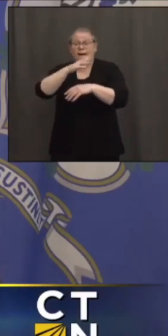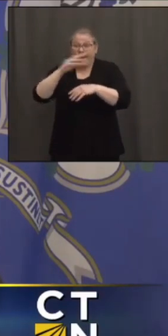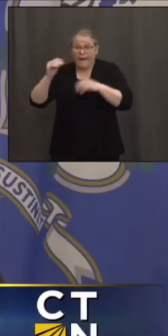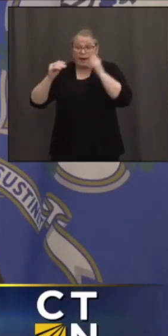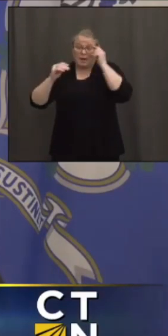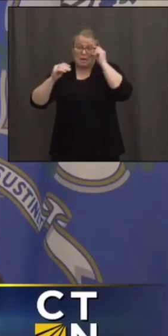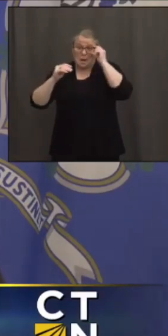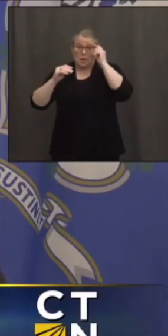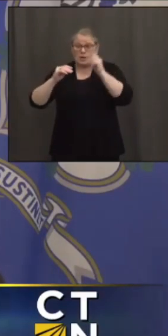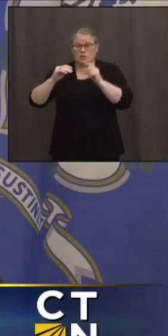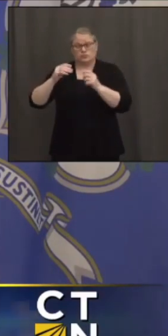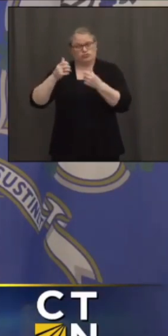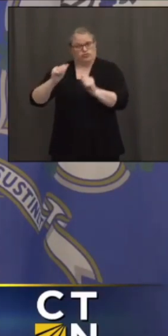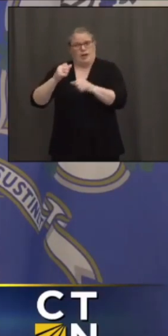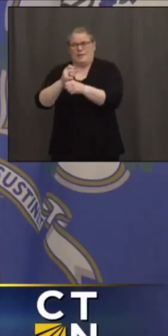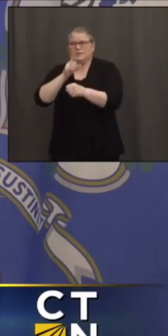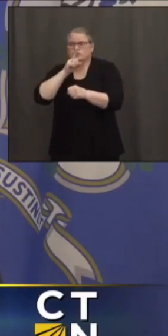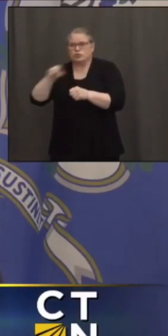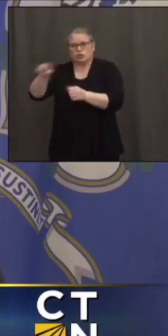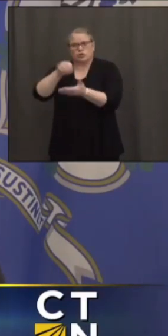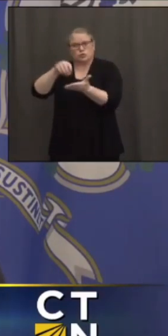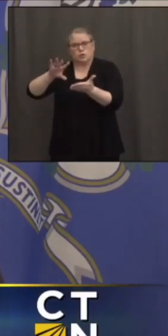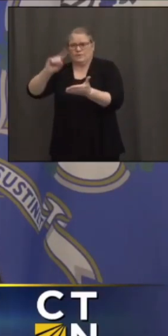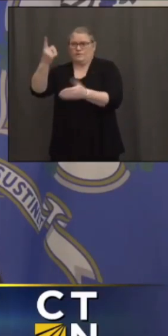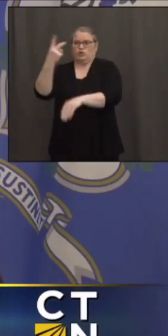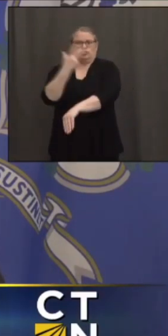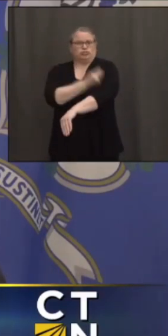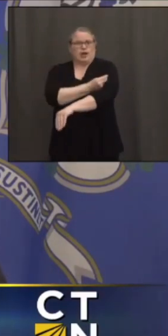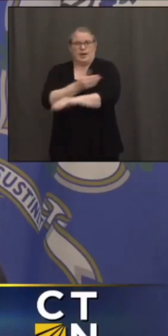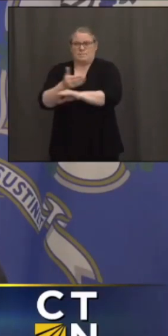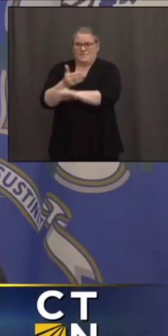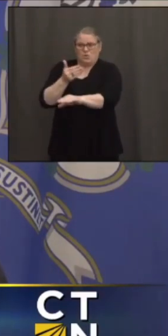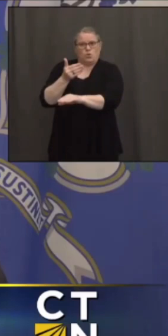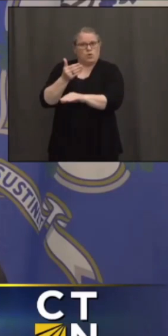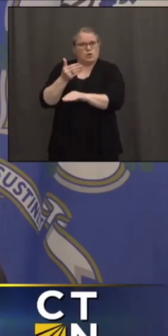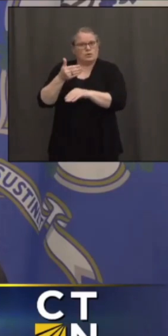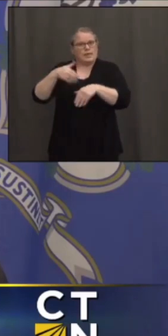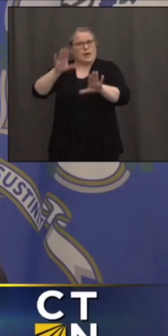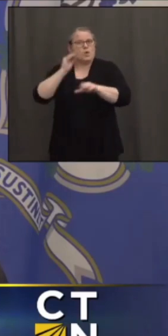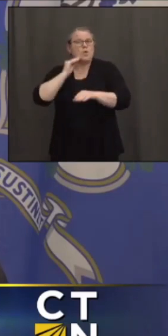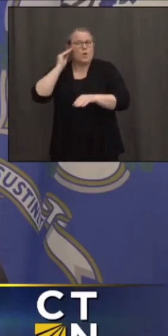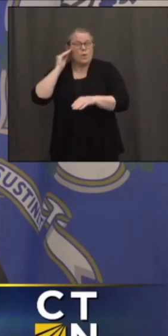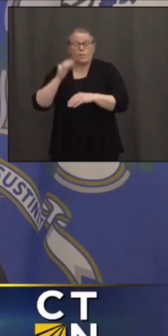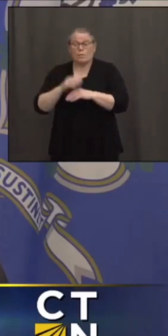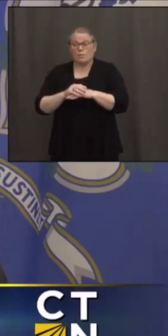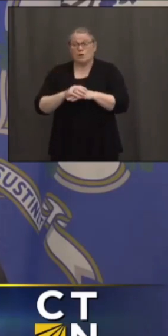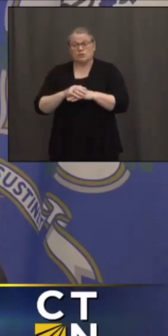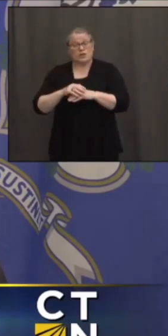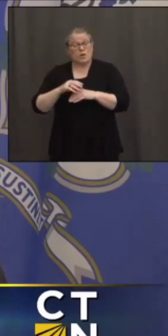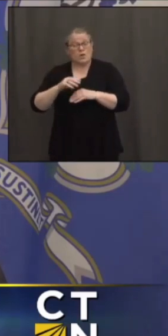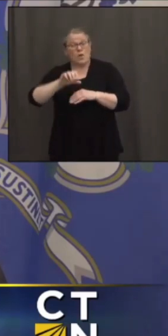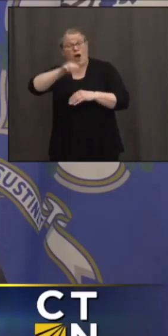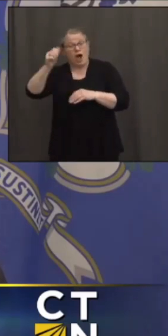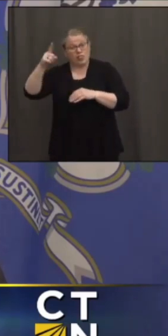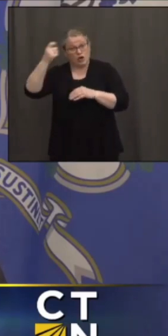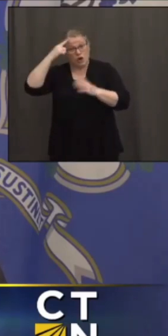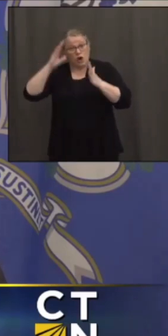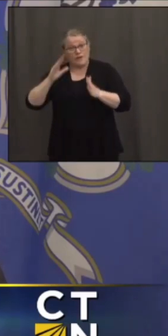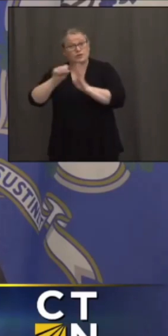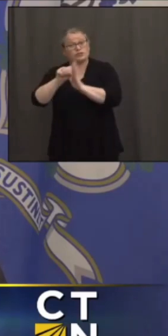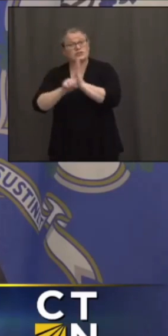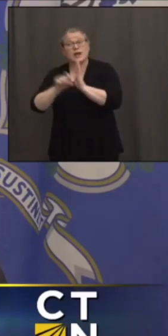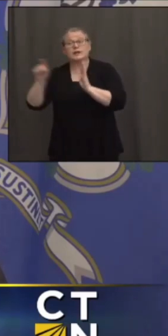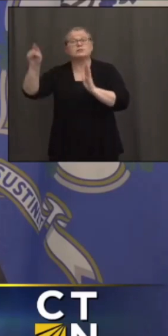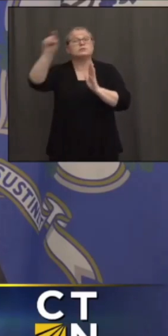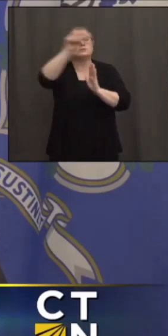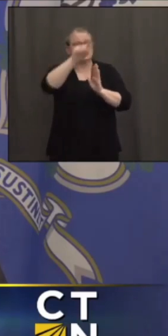same thing. I don't need kids going back and forth from college as a super spreader event. And I think we're going to know by July